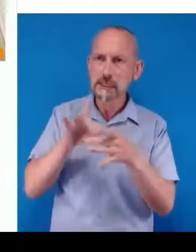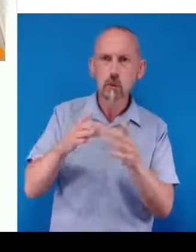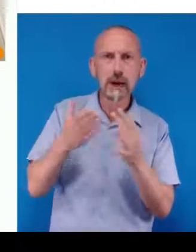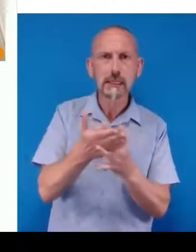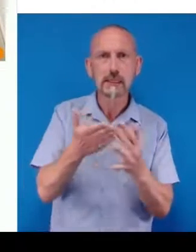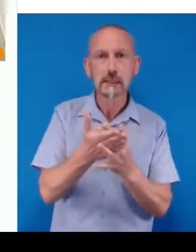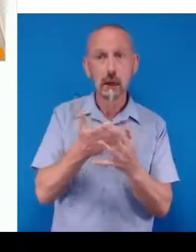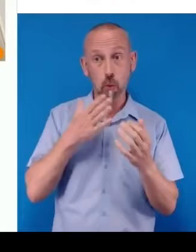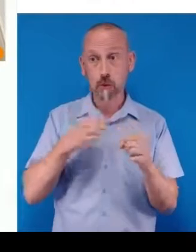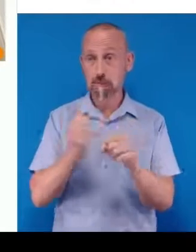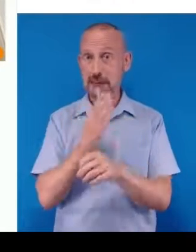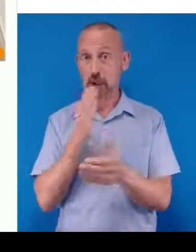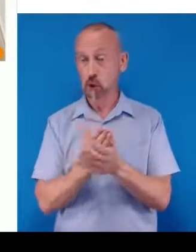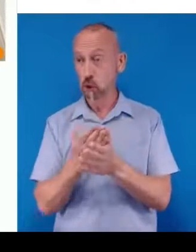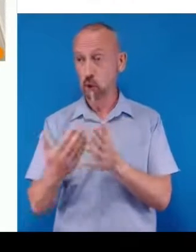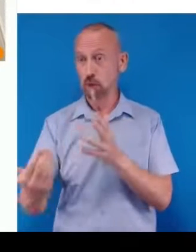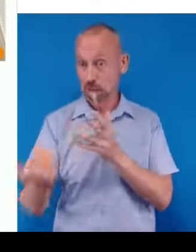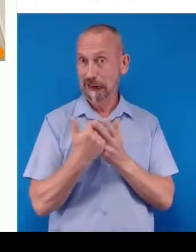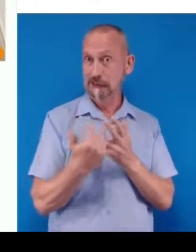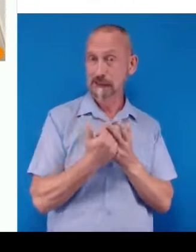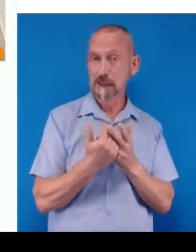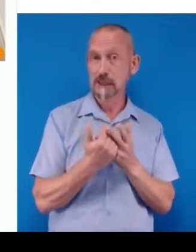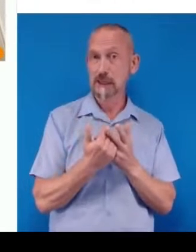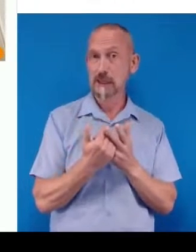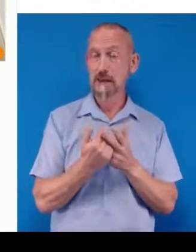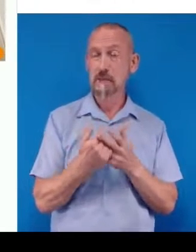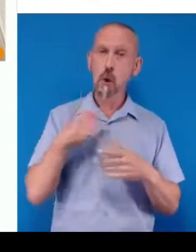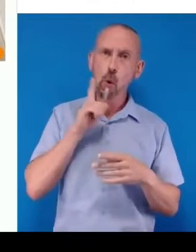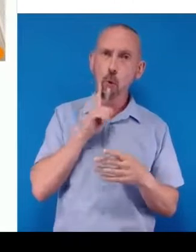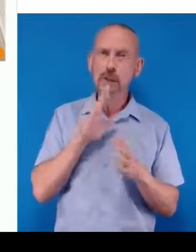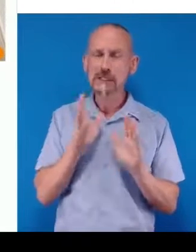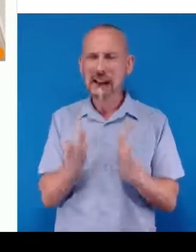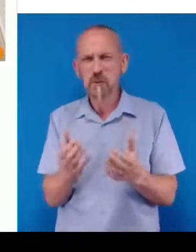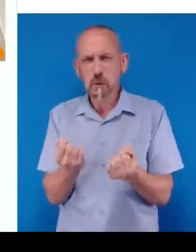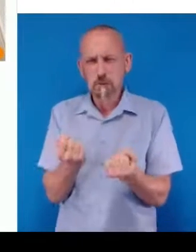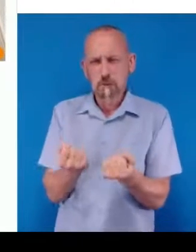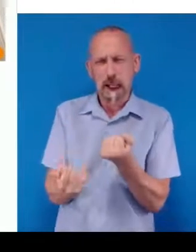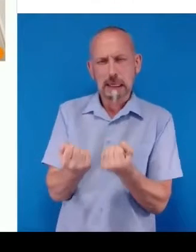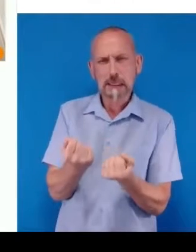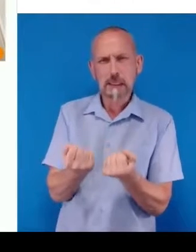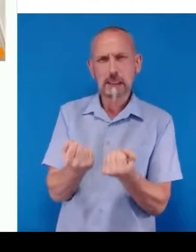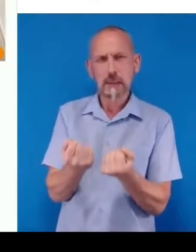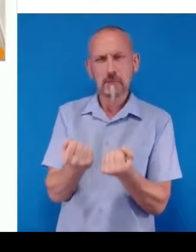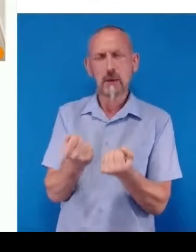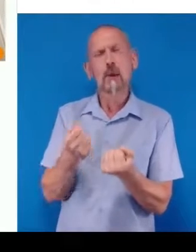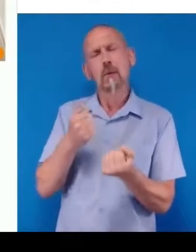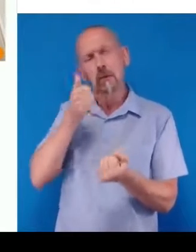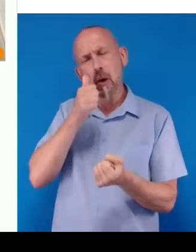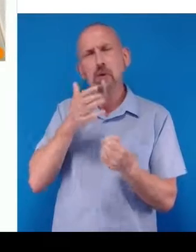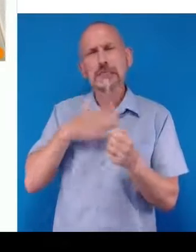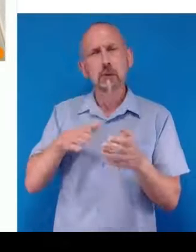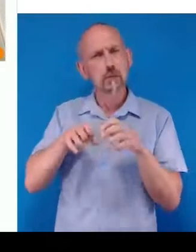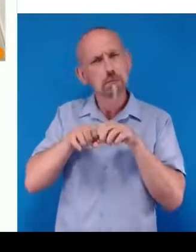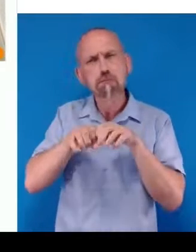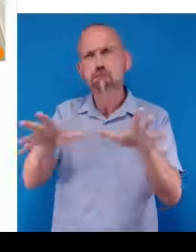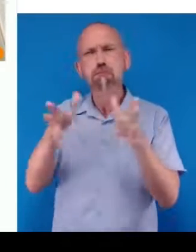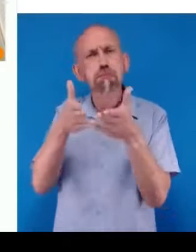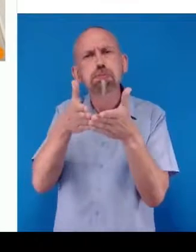are imperfect, because we're always trying to balance reach versus ease of use versus